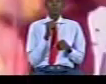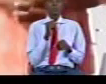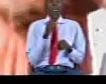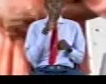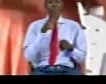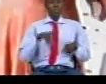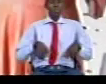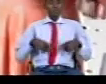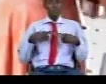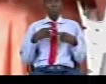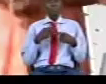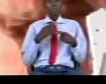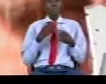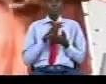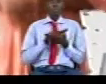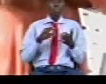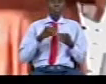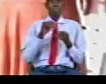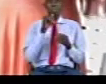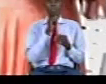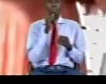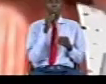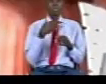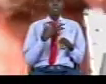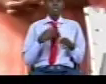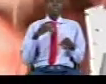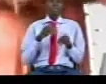Are you like Christ?